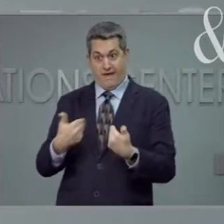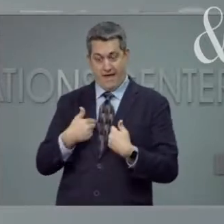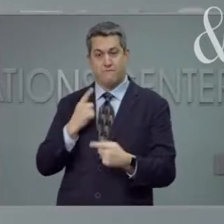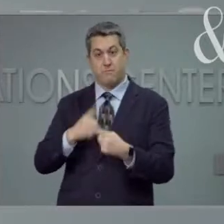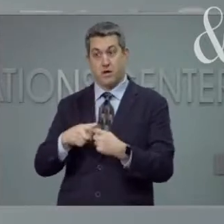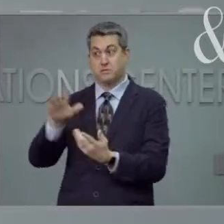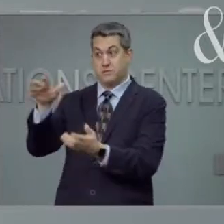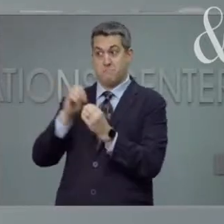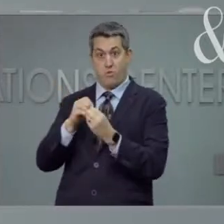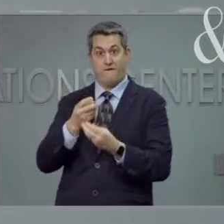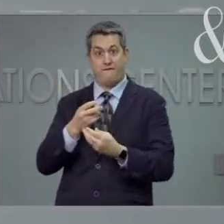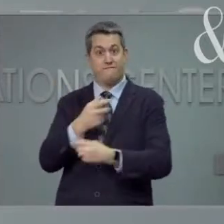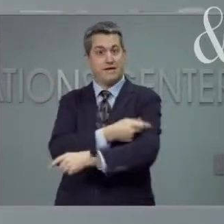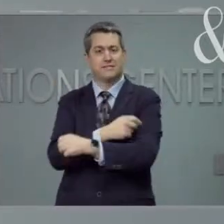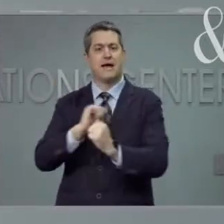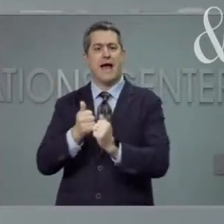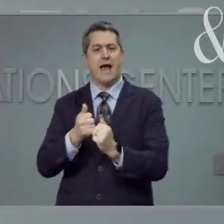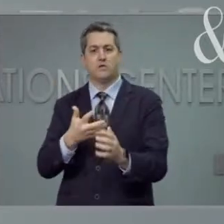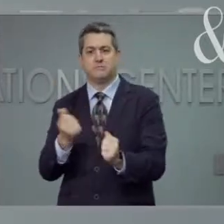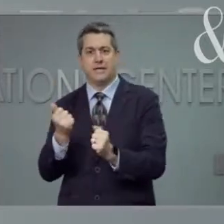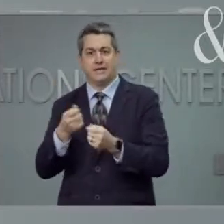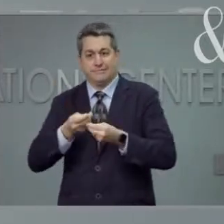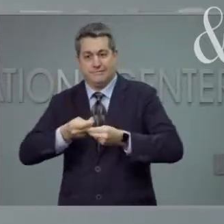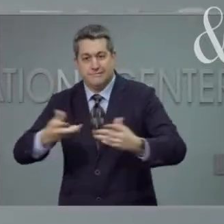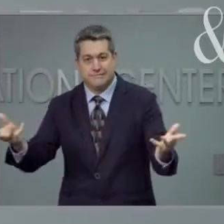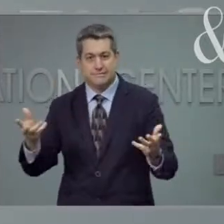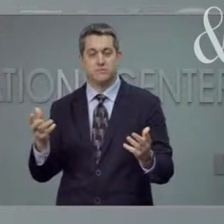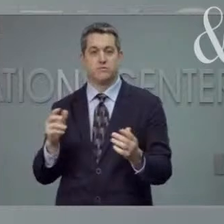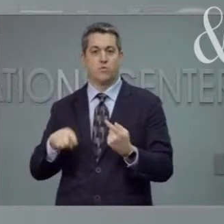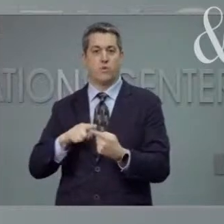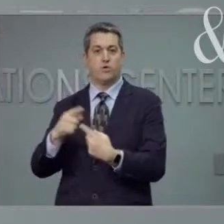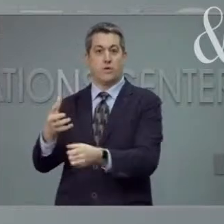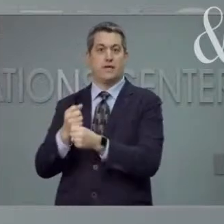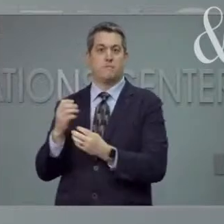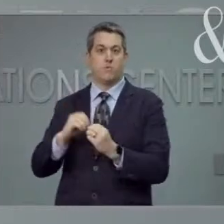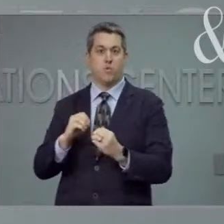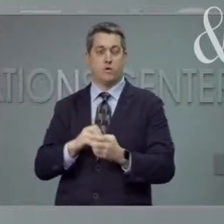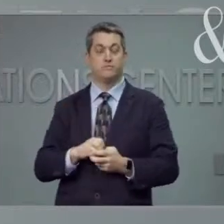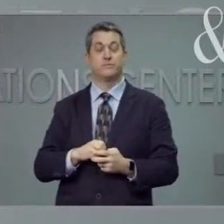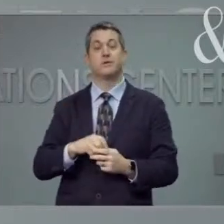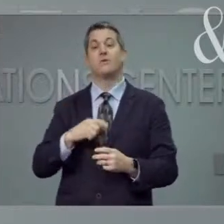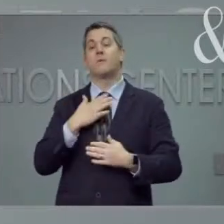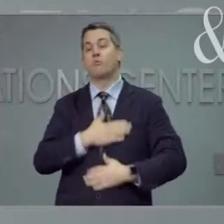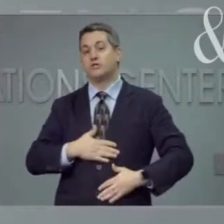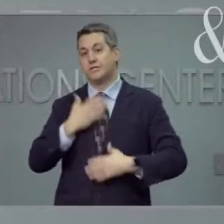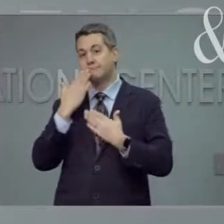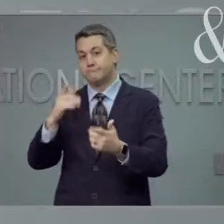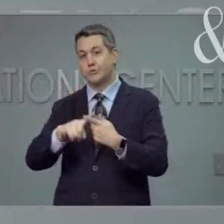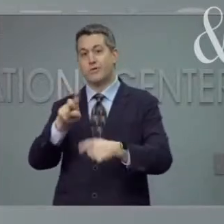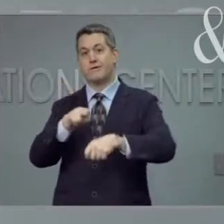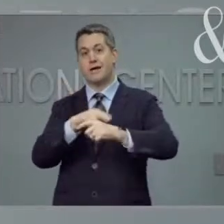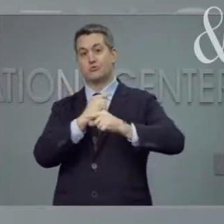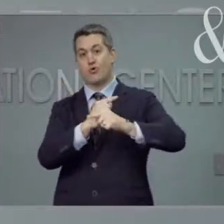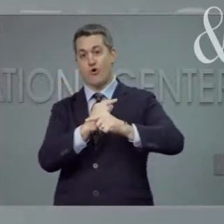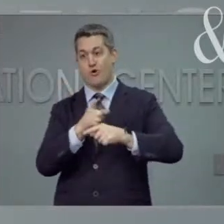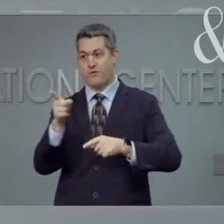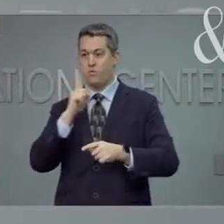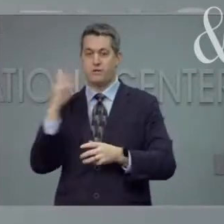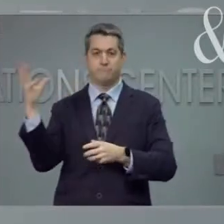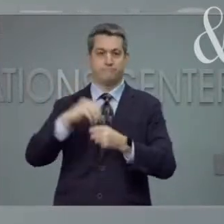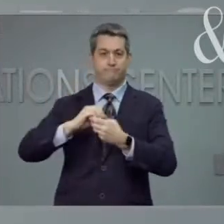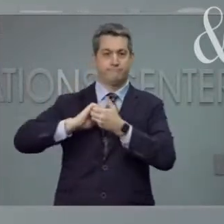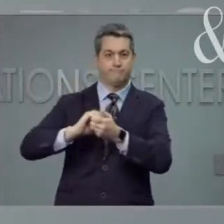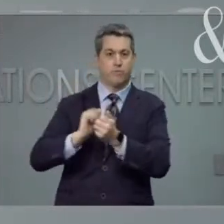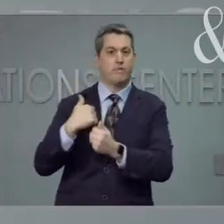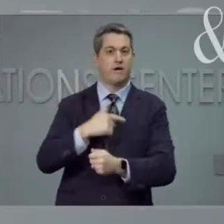those local health departments that need further assistance, I appreciate the National Guard, who's been working with us since the beginning of this